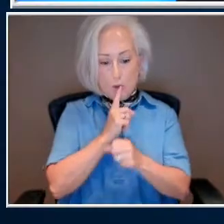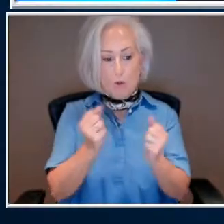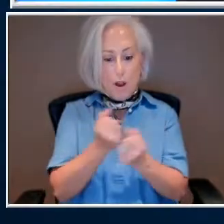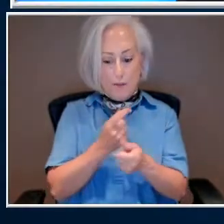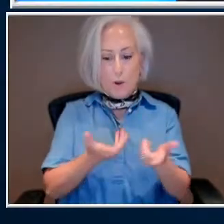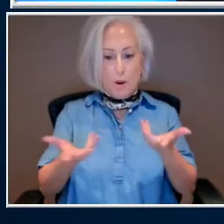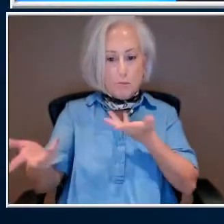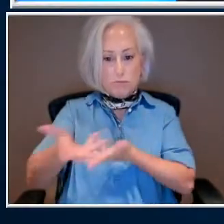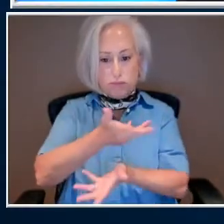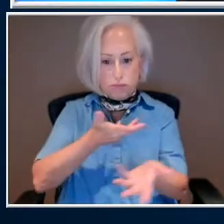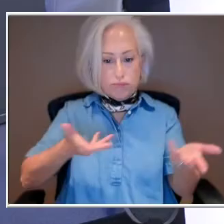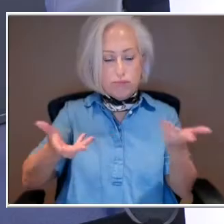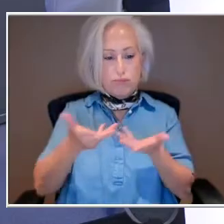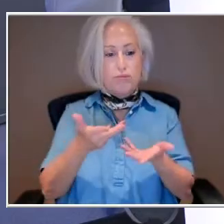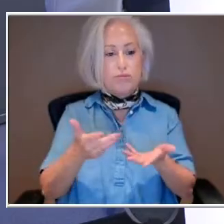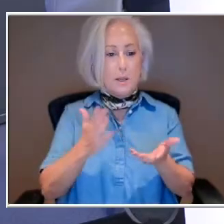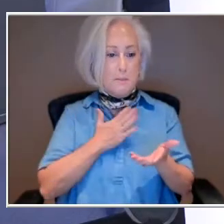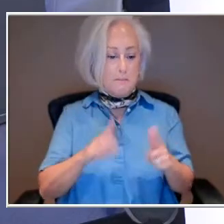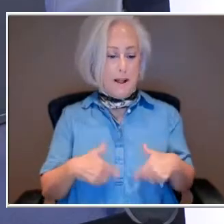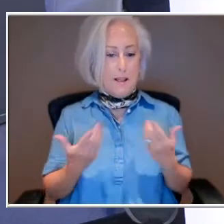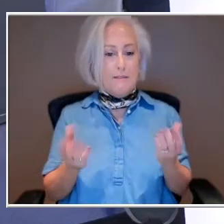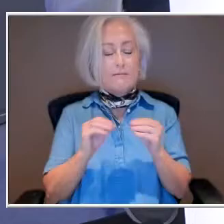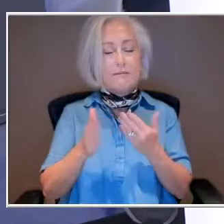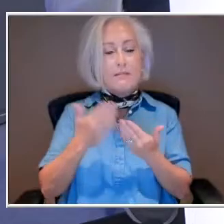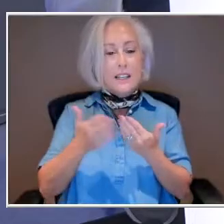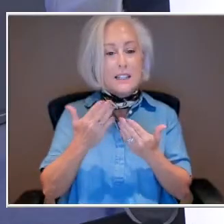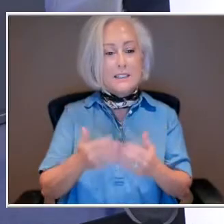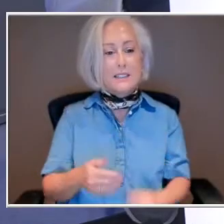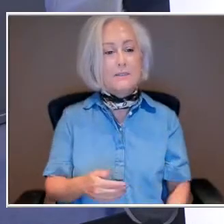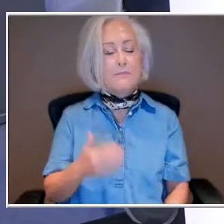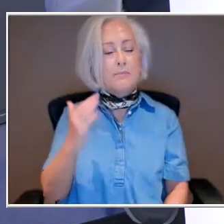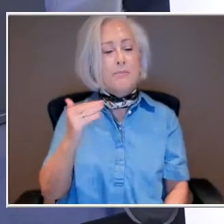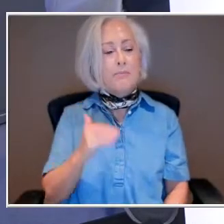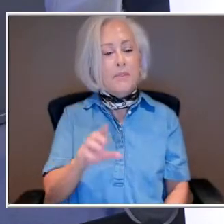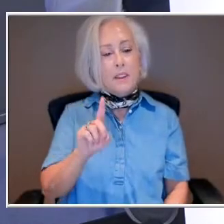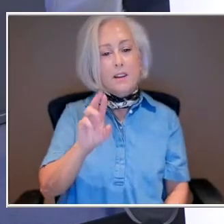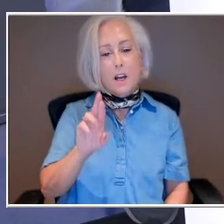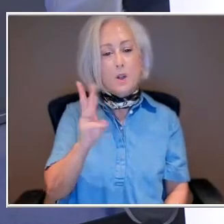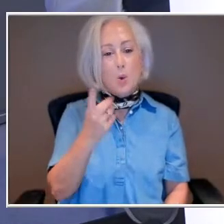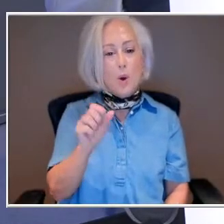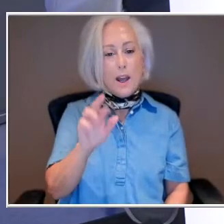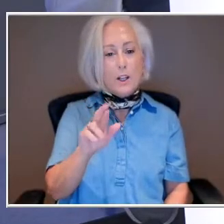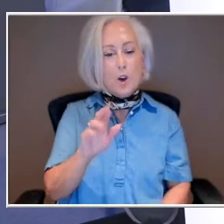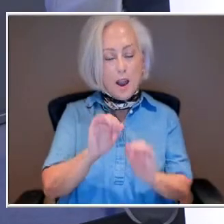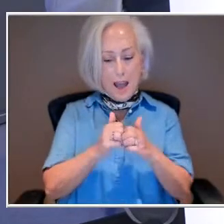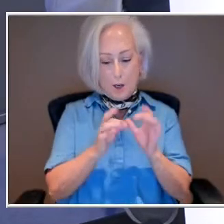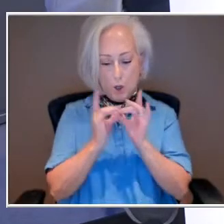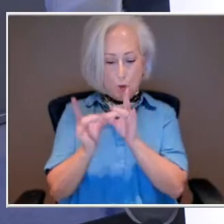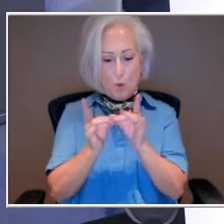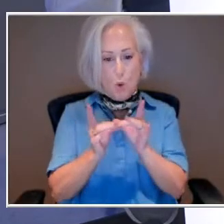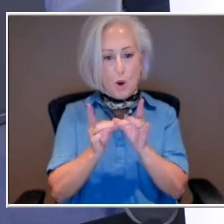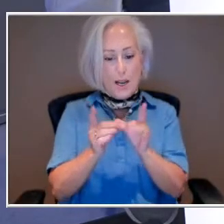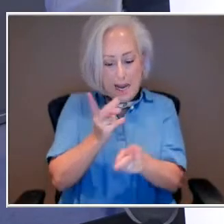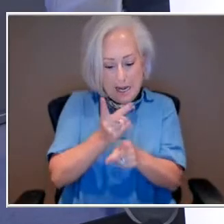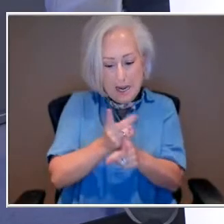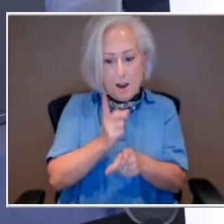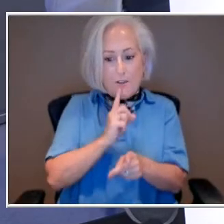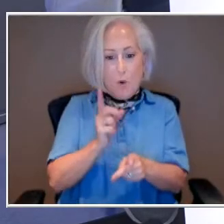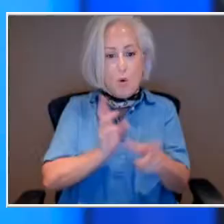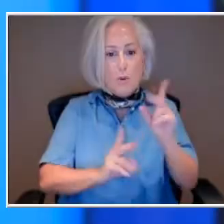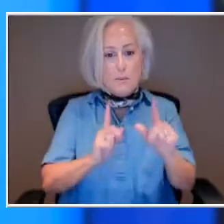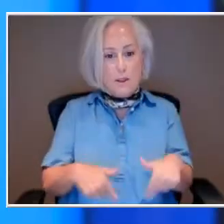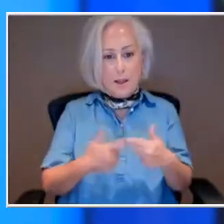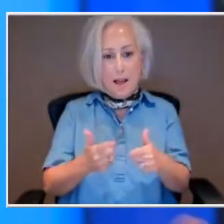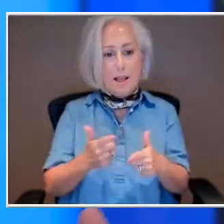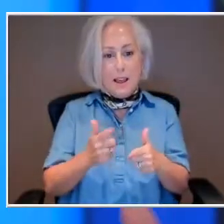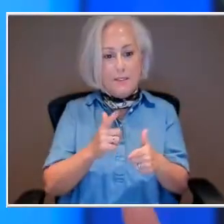Dr. Wagner, how do we coordinate care for patients who live nearly 6 hours away and sometimes further? Yeah, we actually